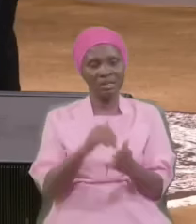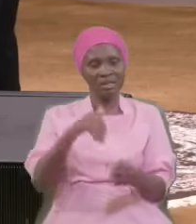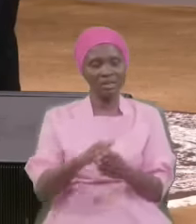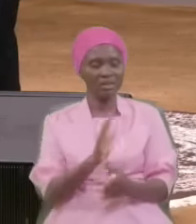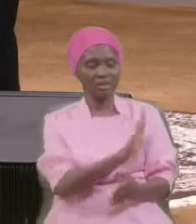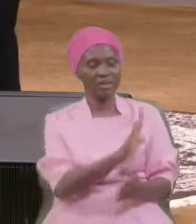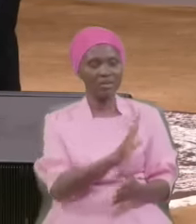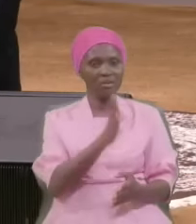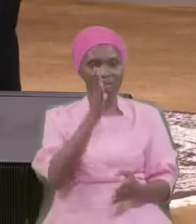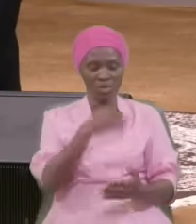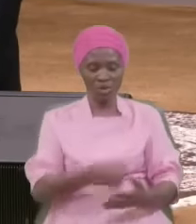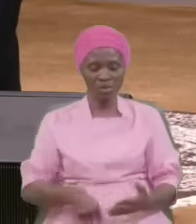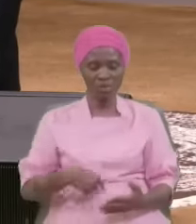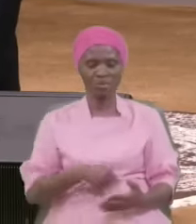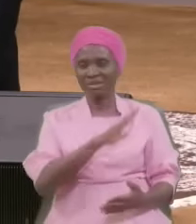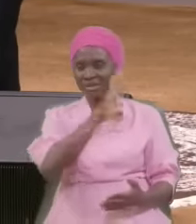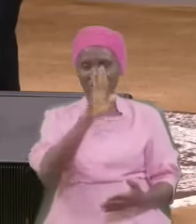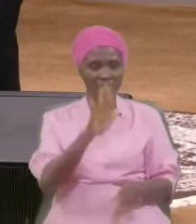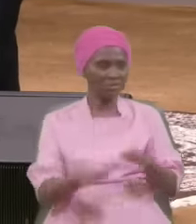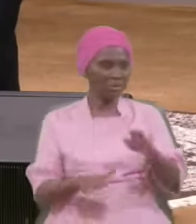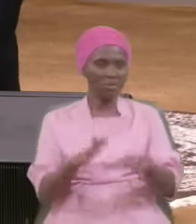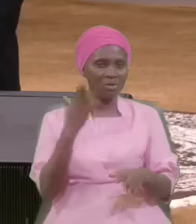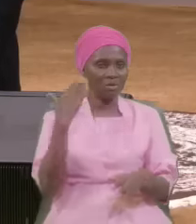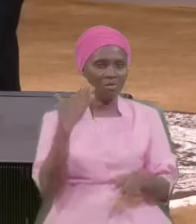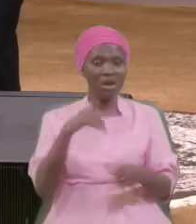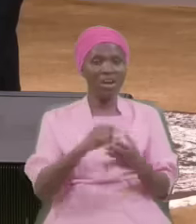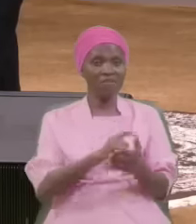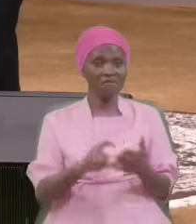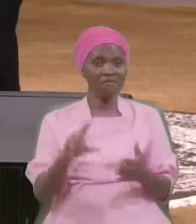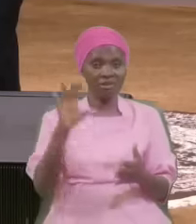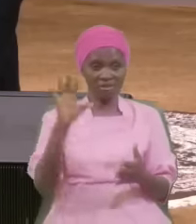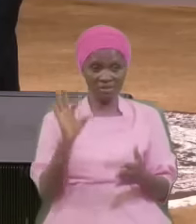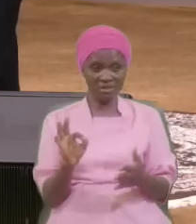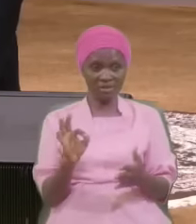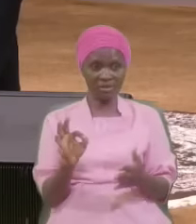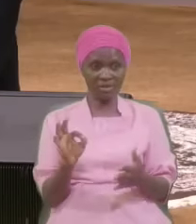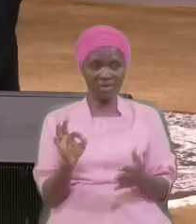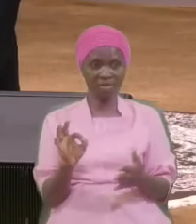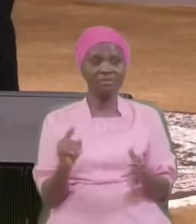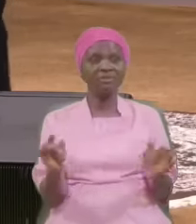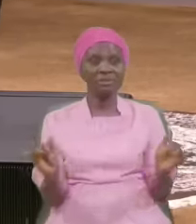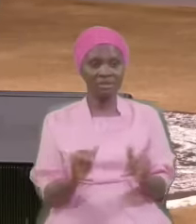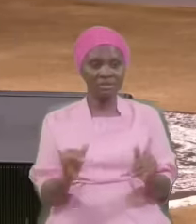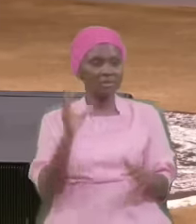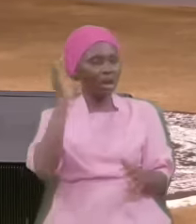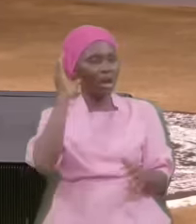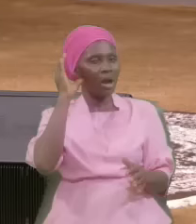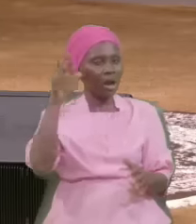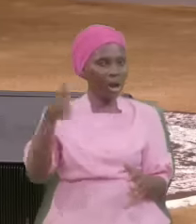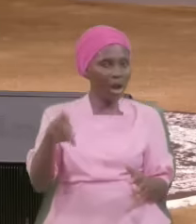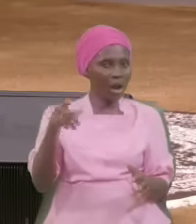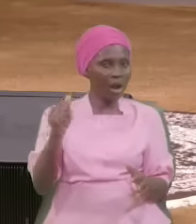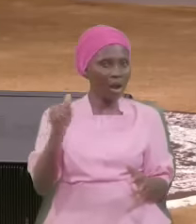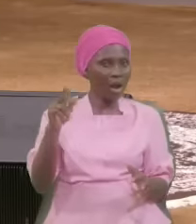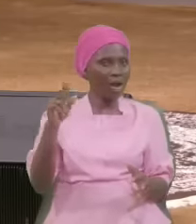had walked. Look at verse 9. The same had Paul speak, who